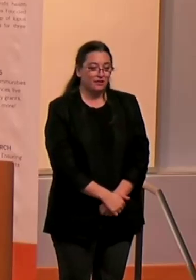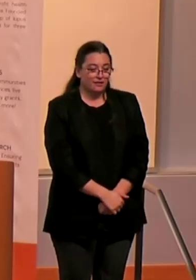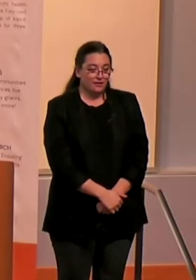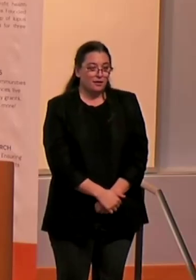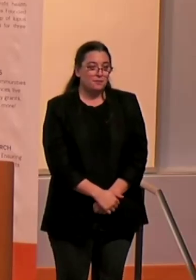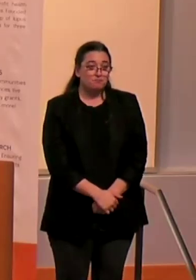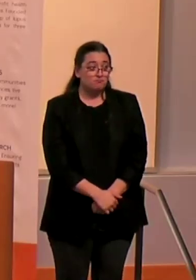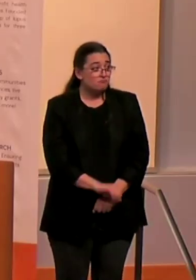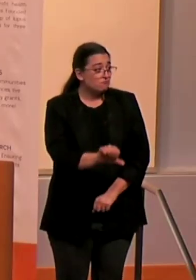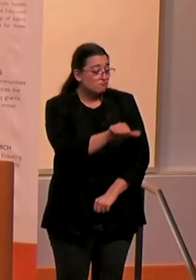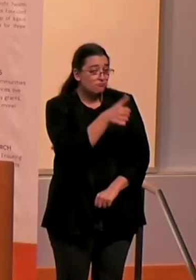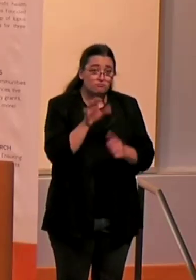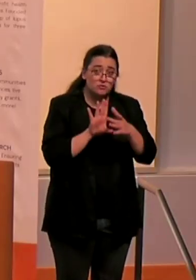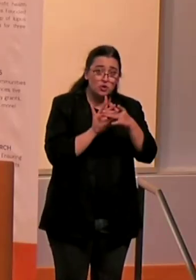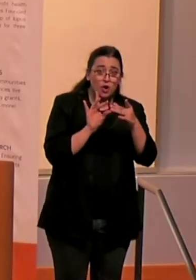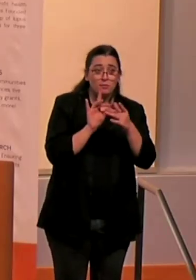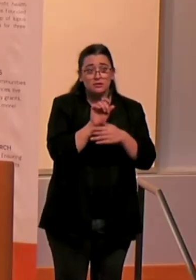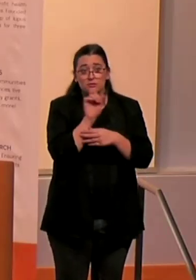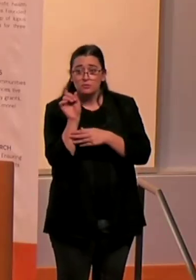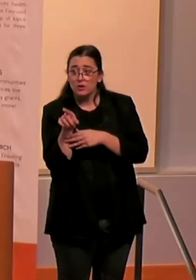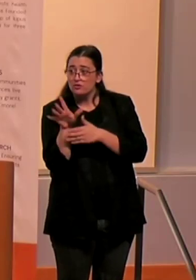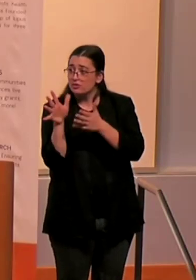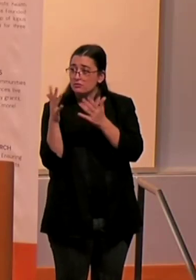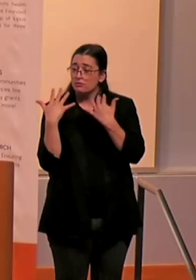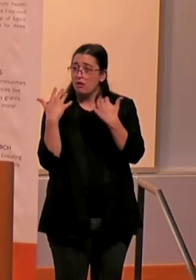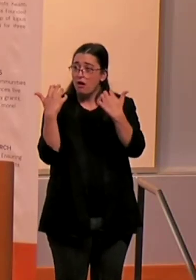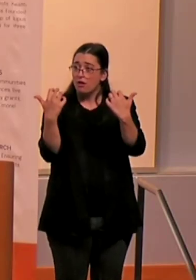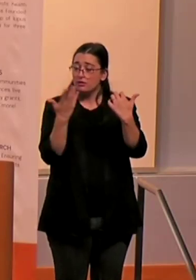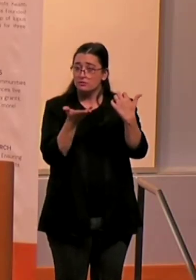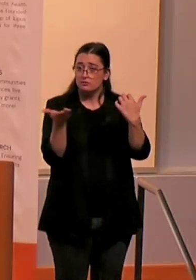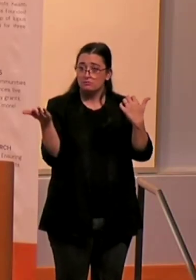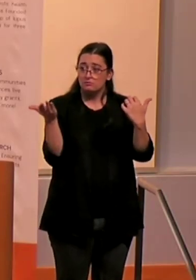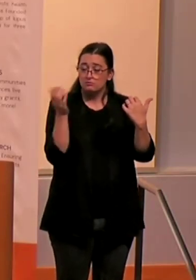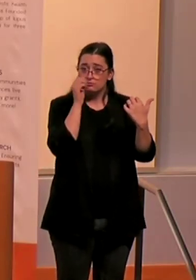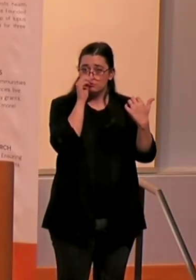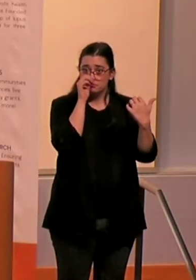Are there any other comments, questions from the audience?